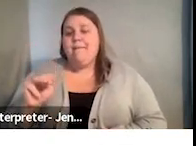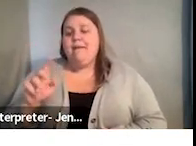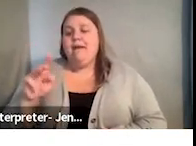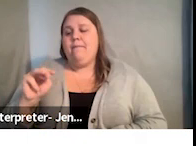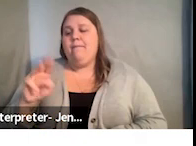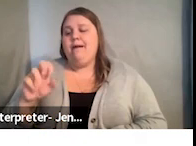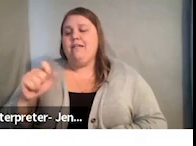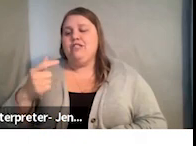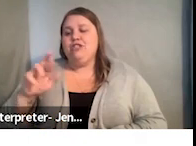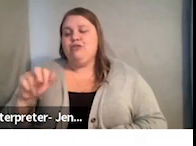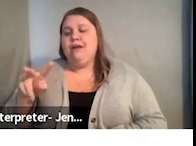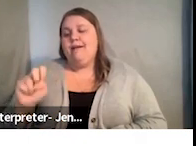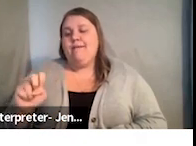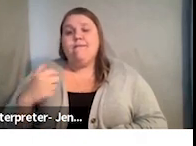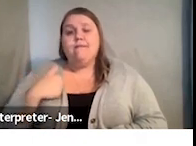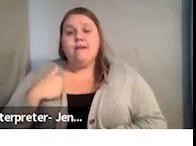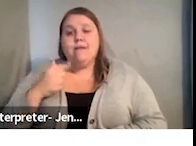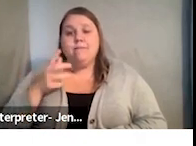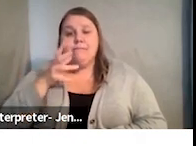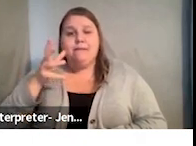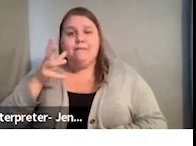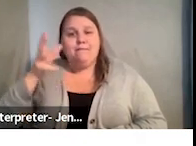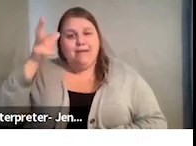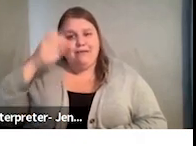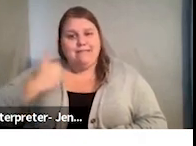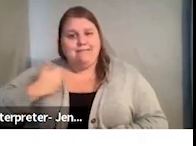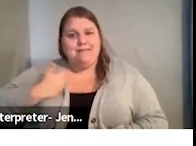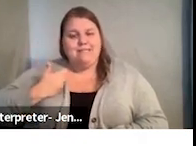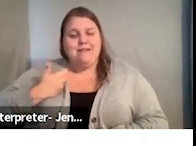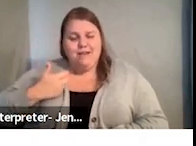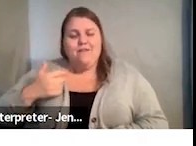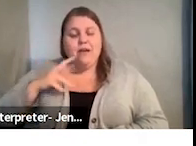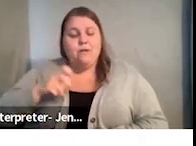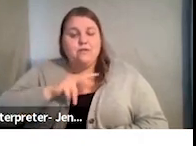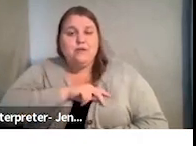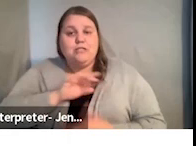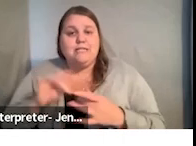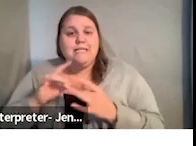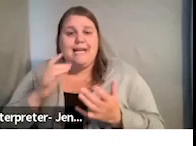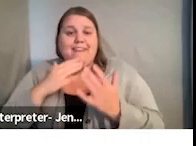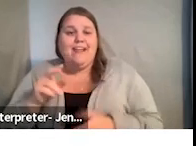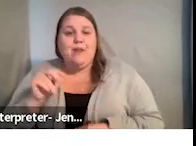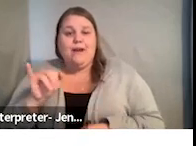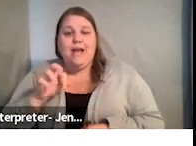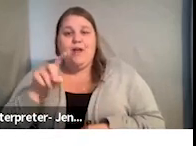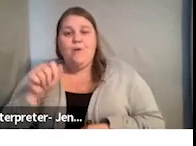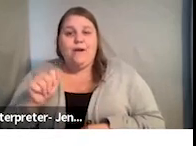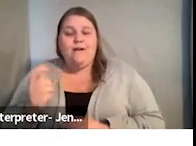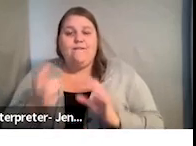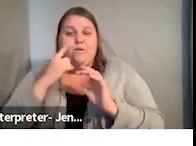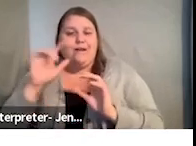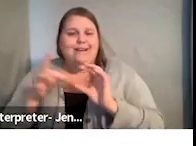Hi, Kim. Hi, I'm a parent, and I want to just personally say that thank you, Nyoka, for connecting me